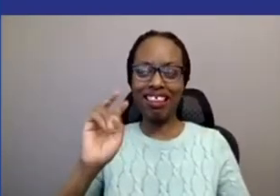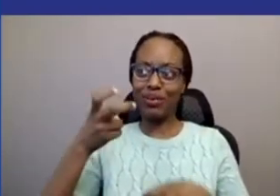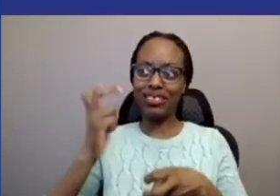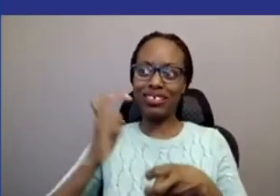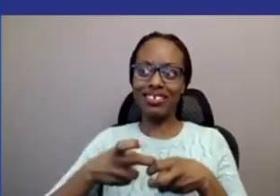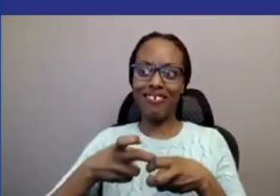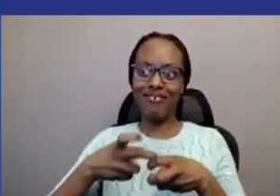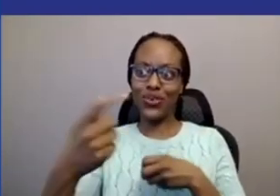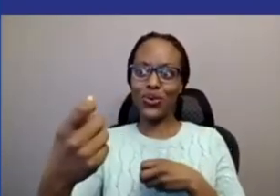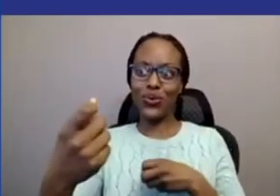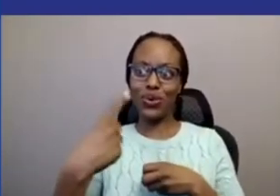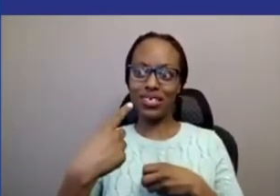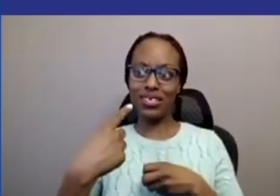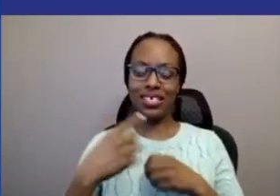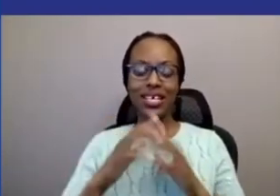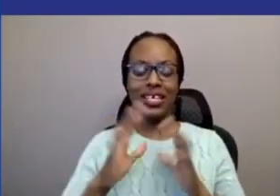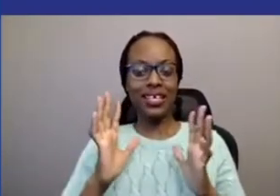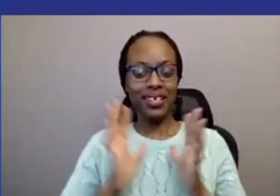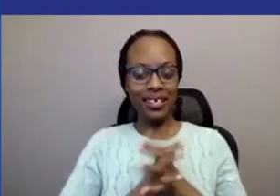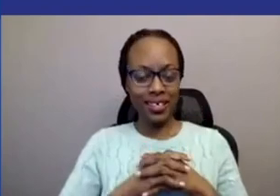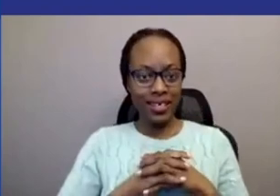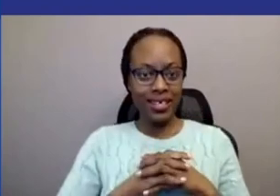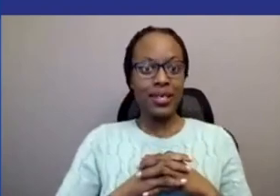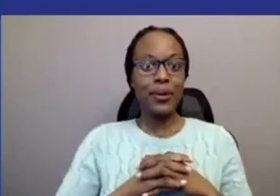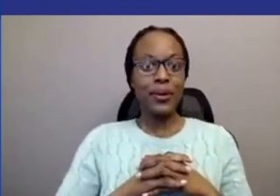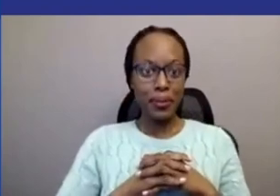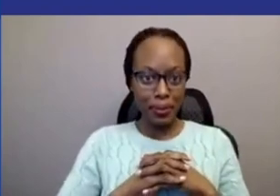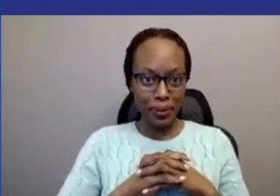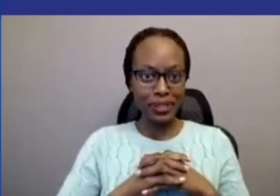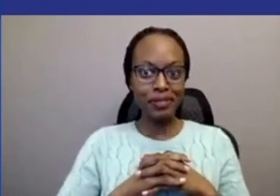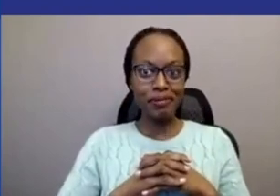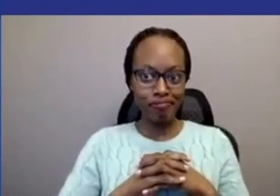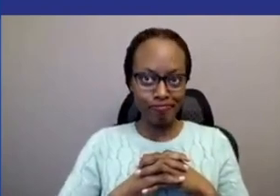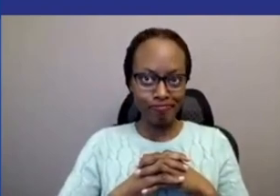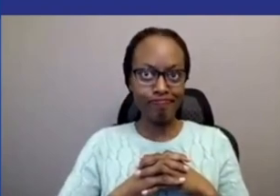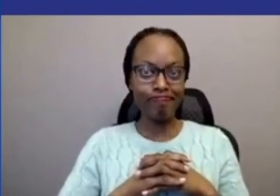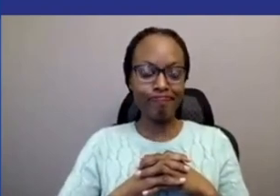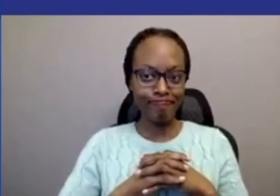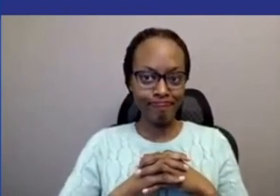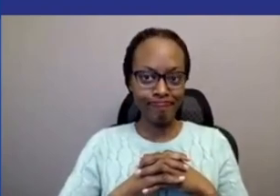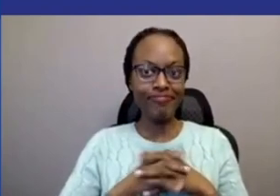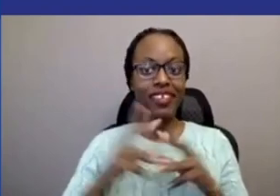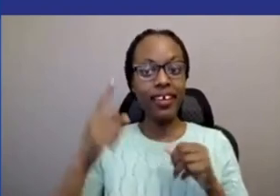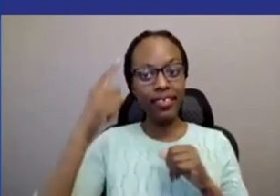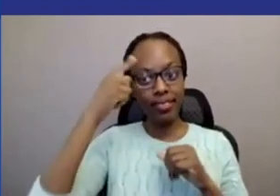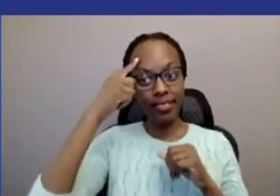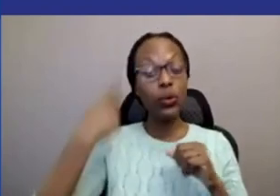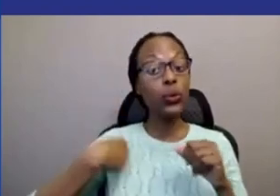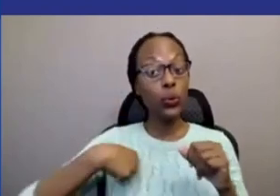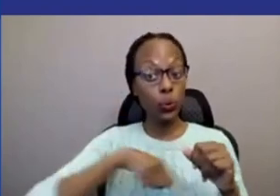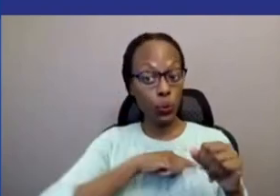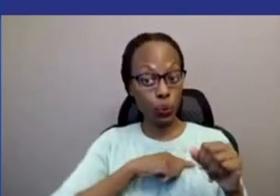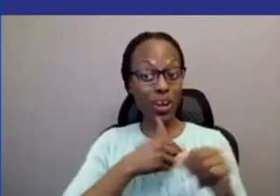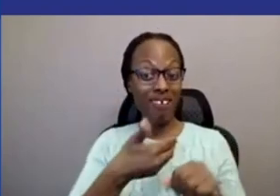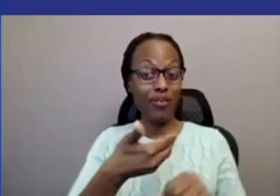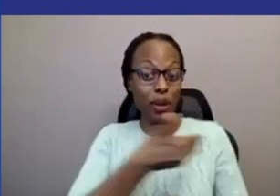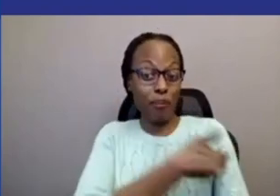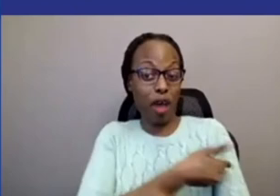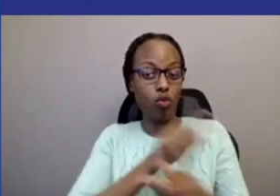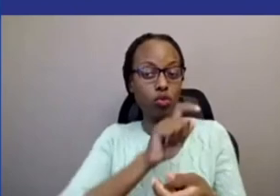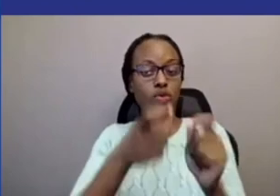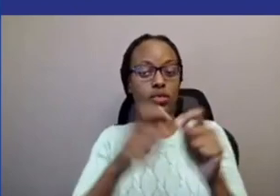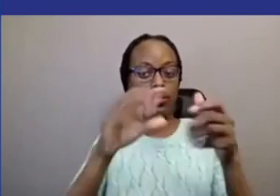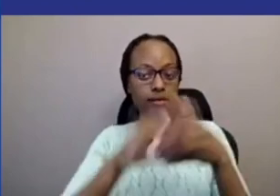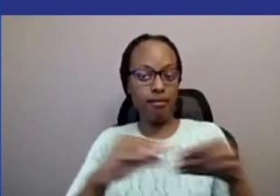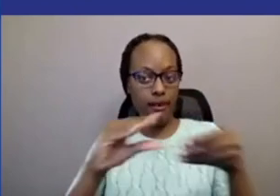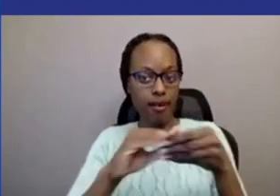And yeah, I think that we have the power to change the narrative when we start taking those